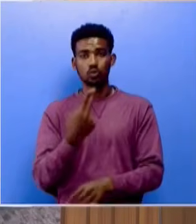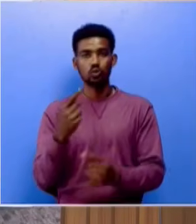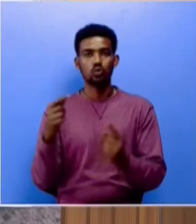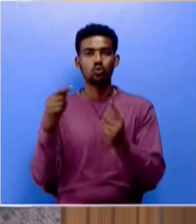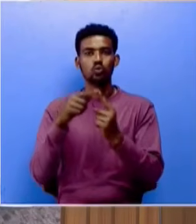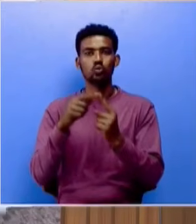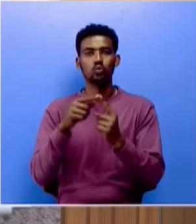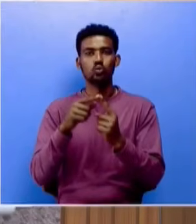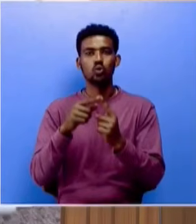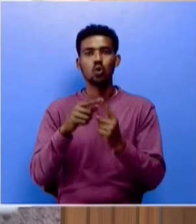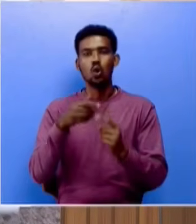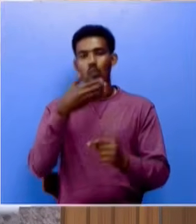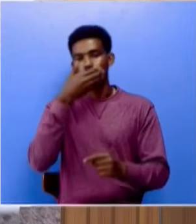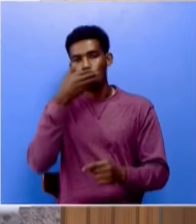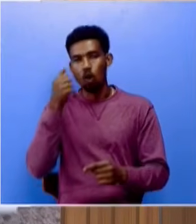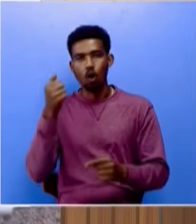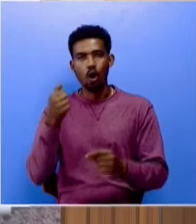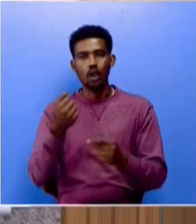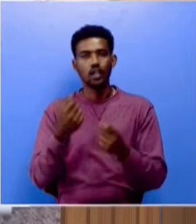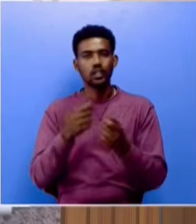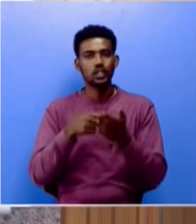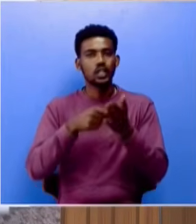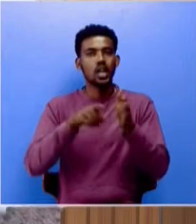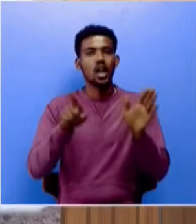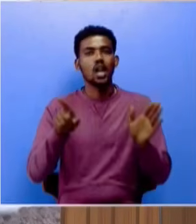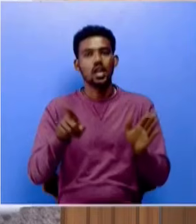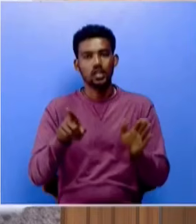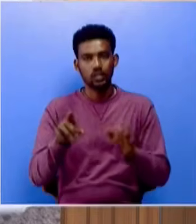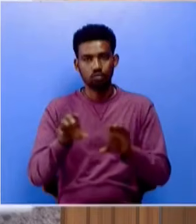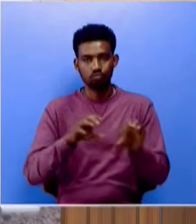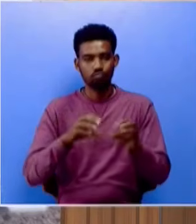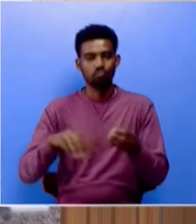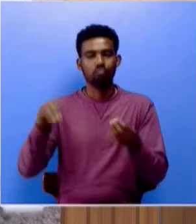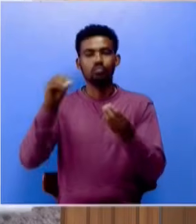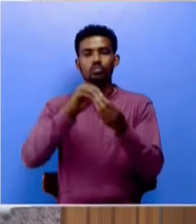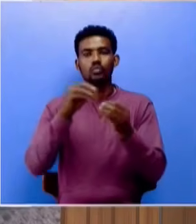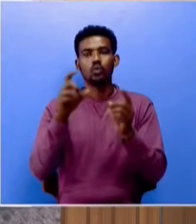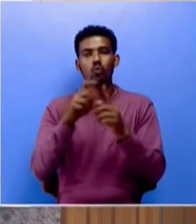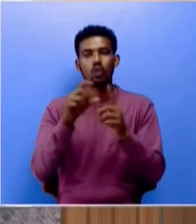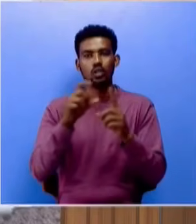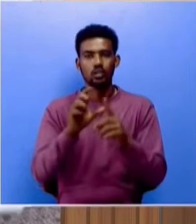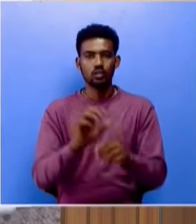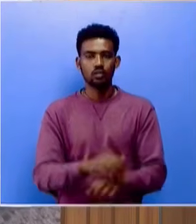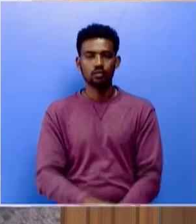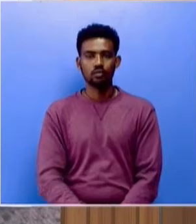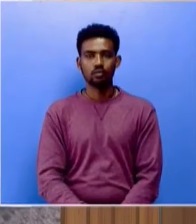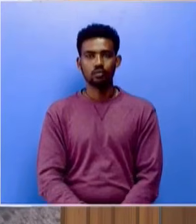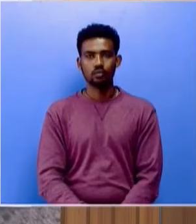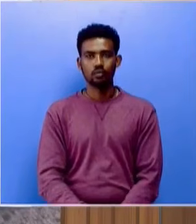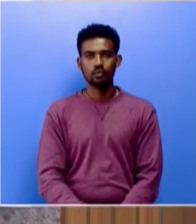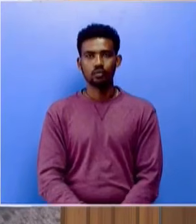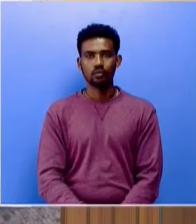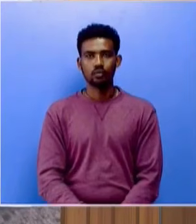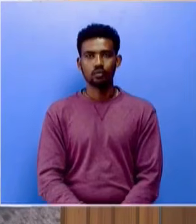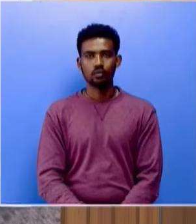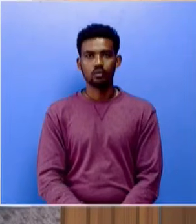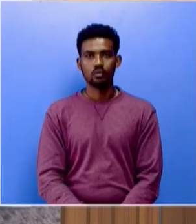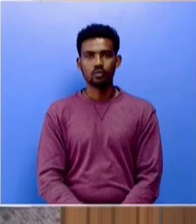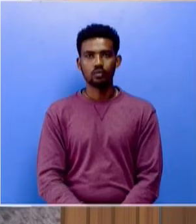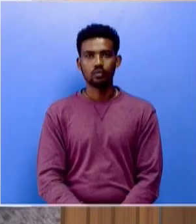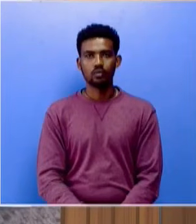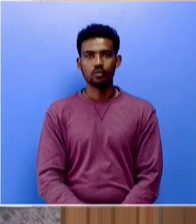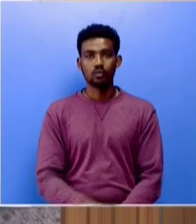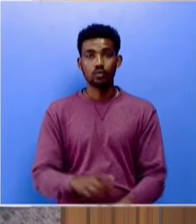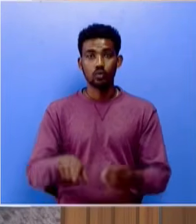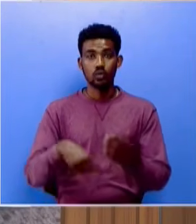it more clear, the given sentence or clearer. Okay? Now there.